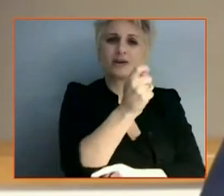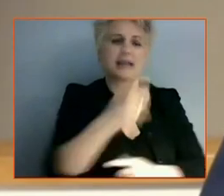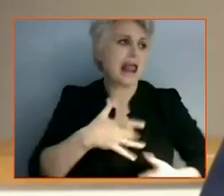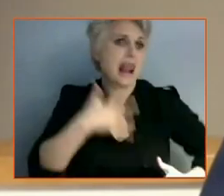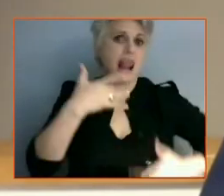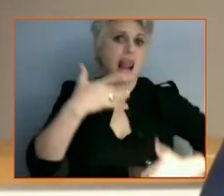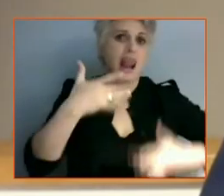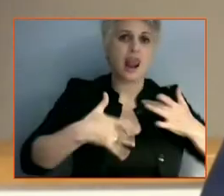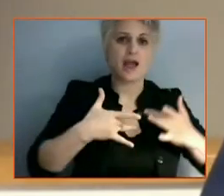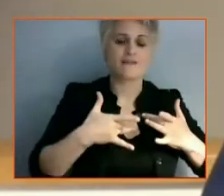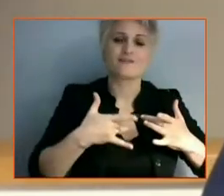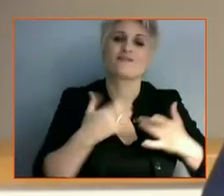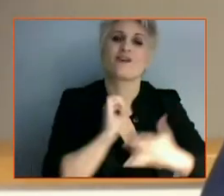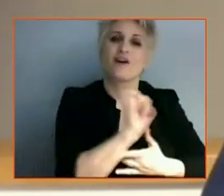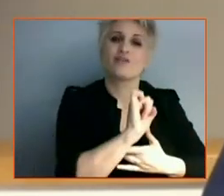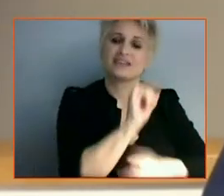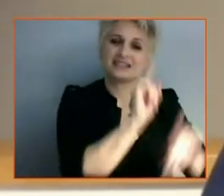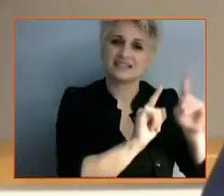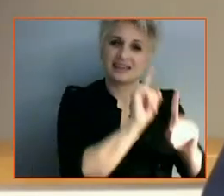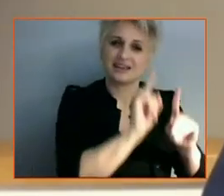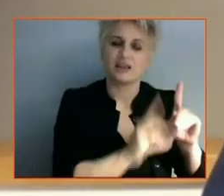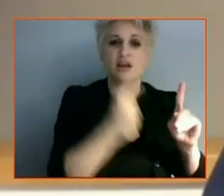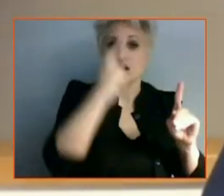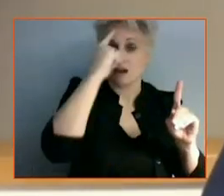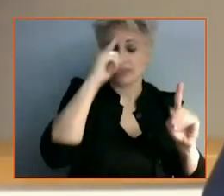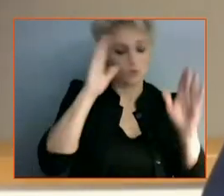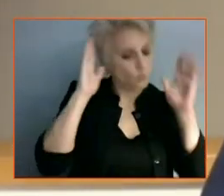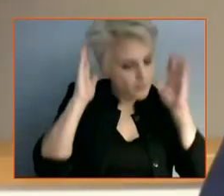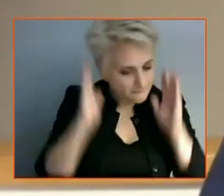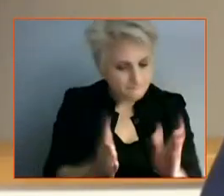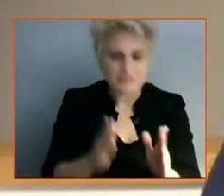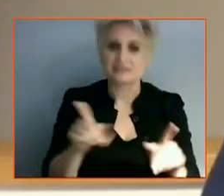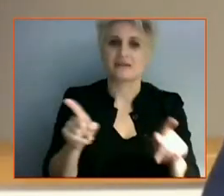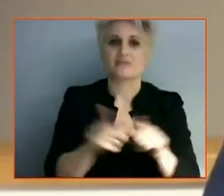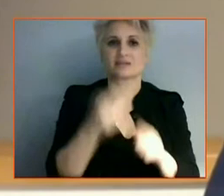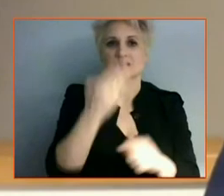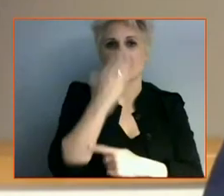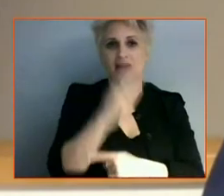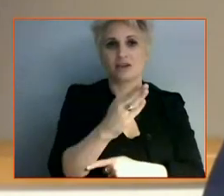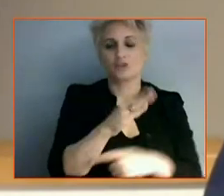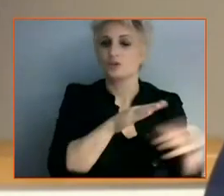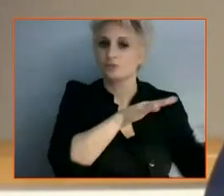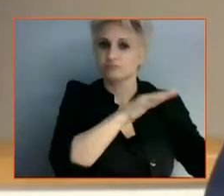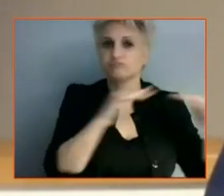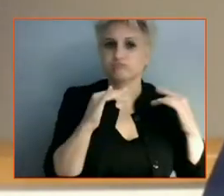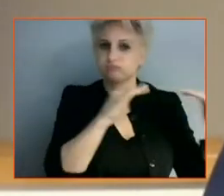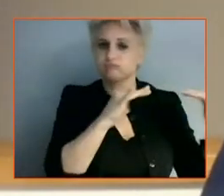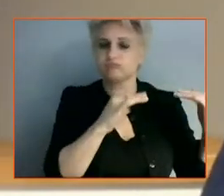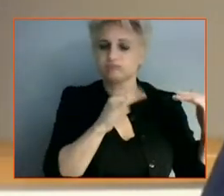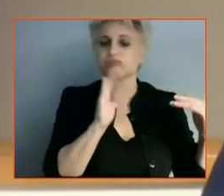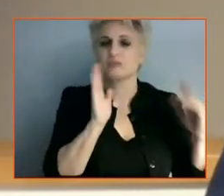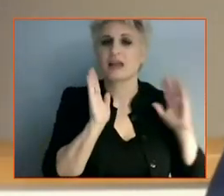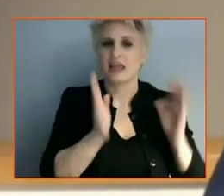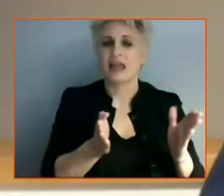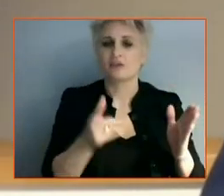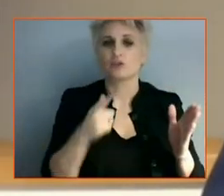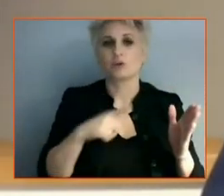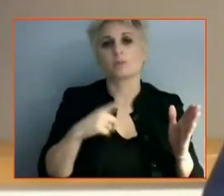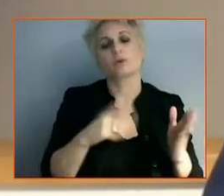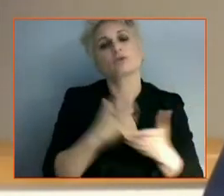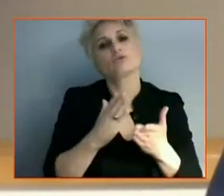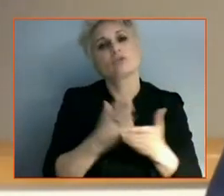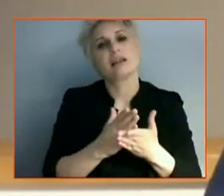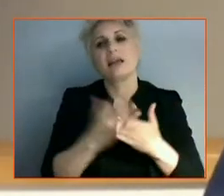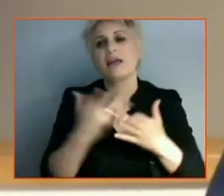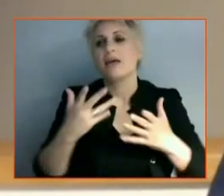look, I think that we must have the same attitude and understanding that as we start to bring back together the